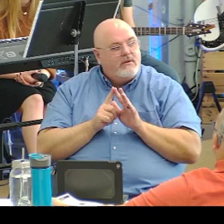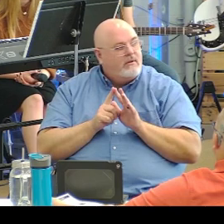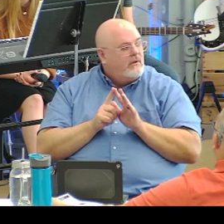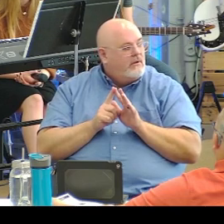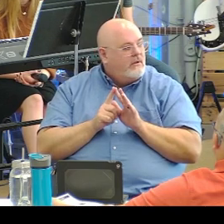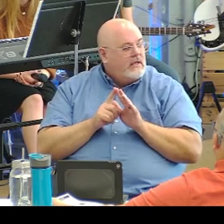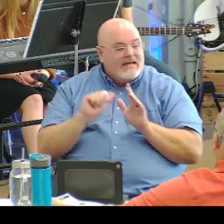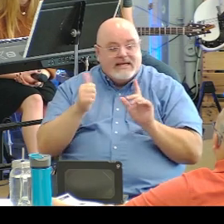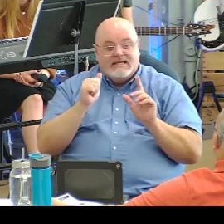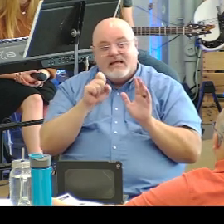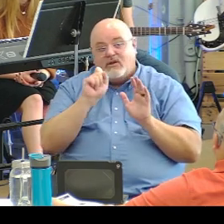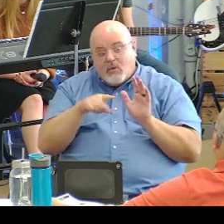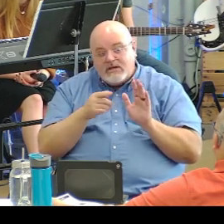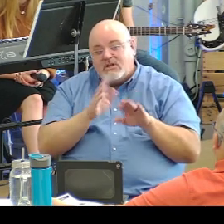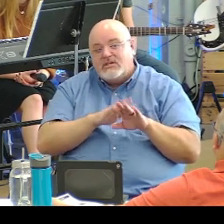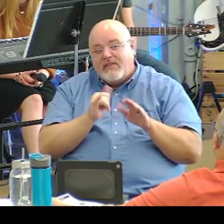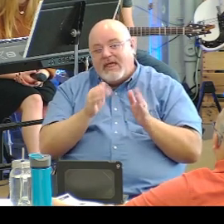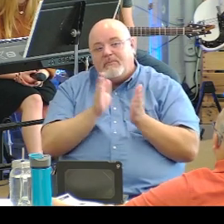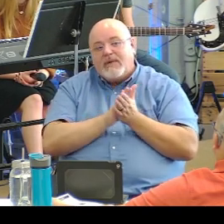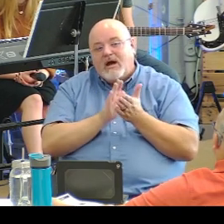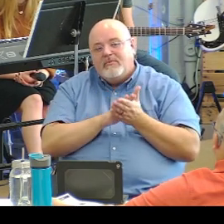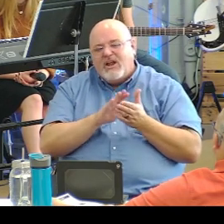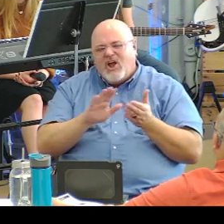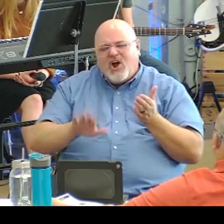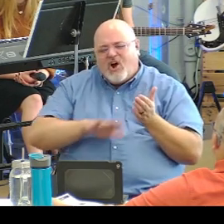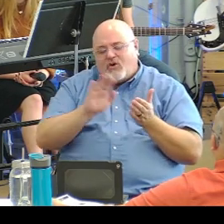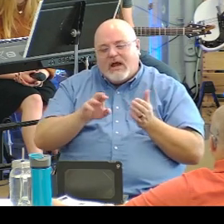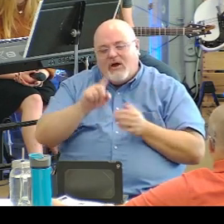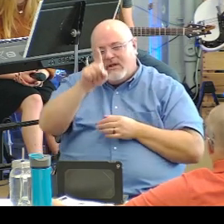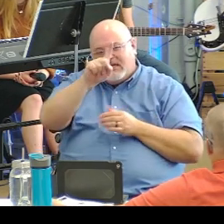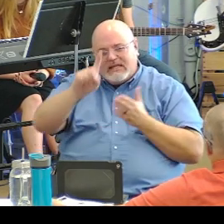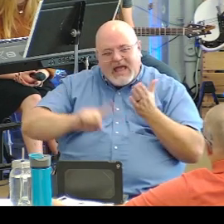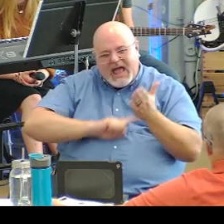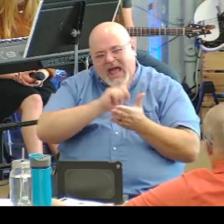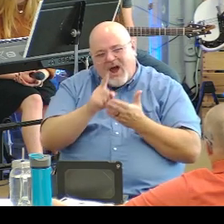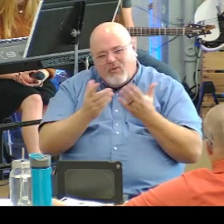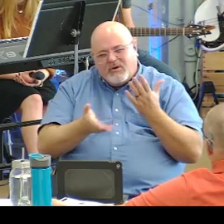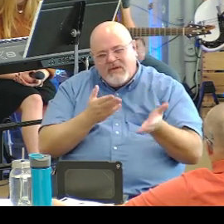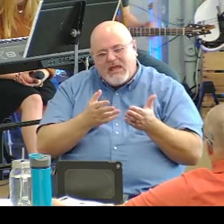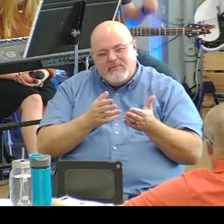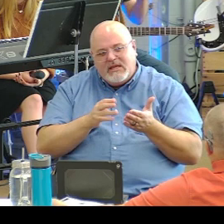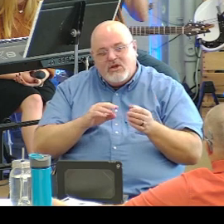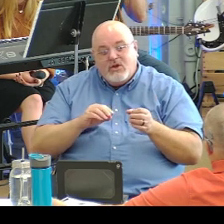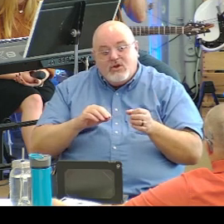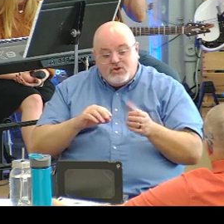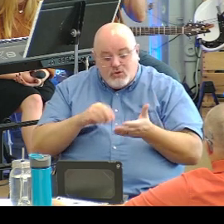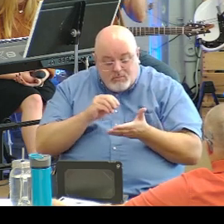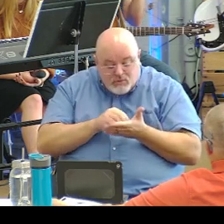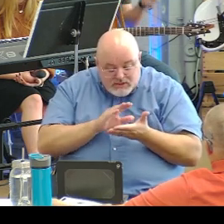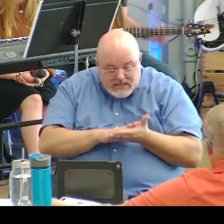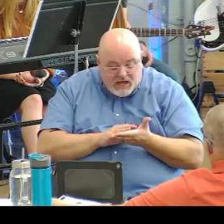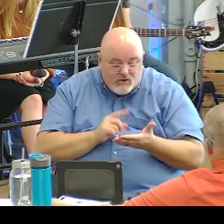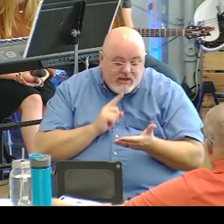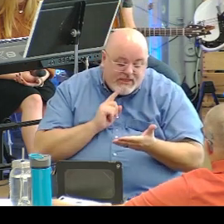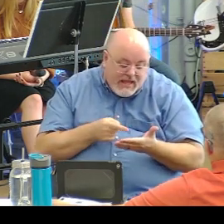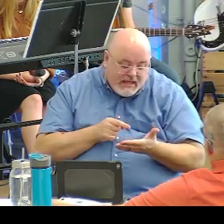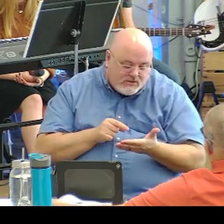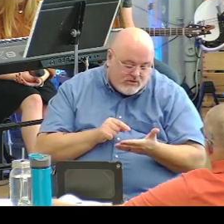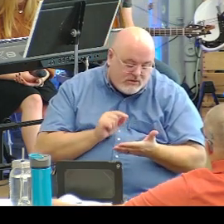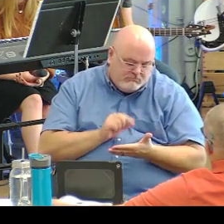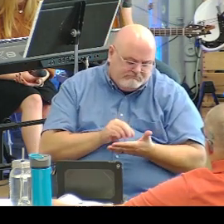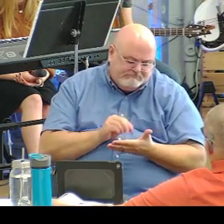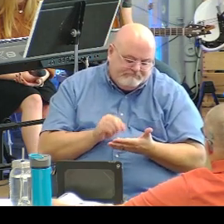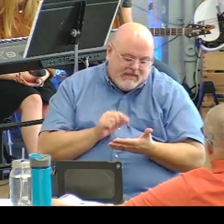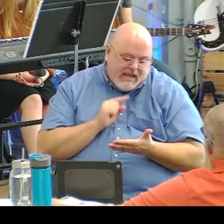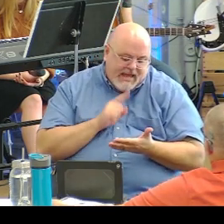It'll have 10 questions on it. It'll take you about an hour, maybe, to fill out, like in bullet points, what